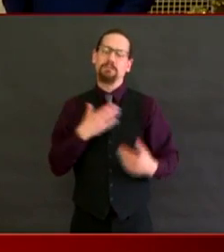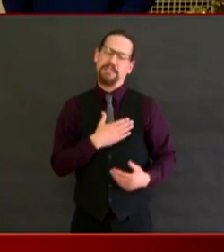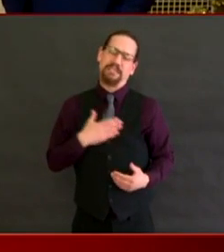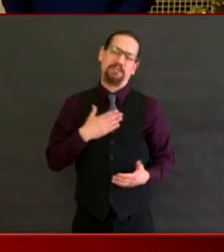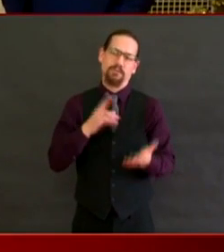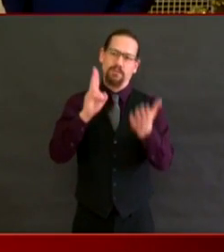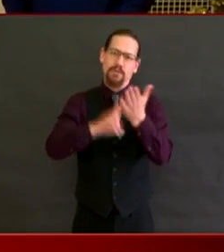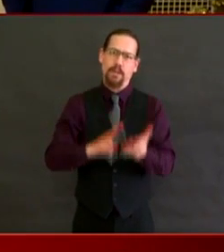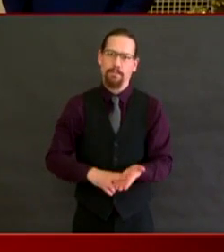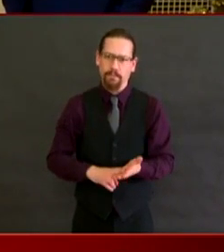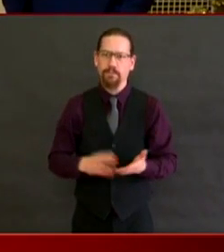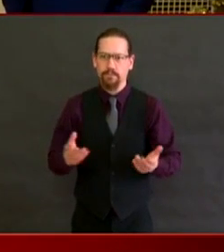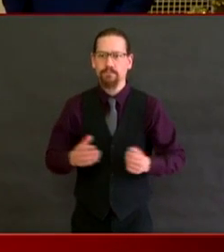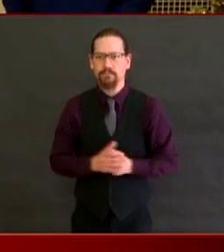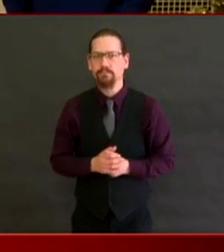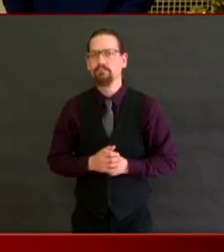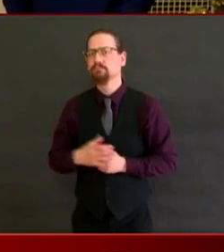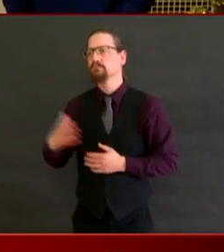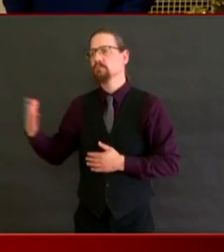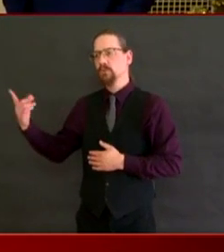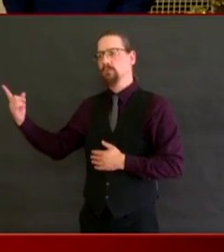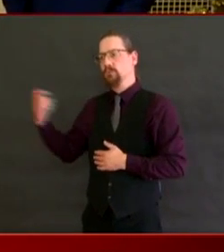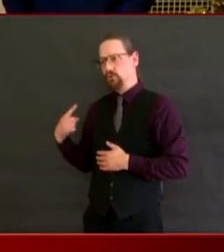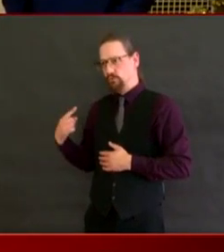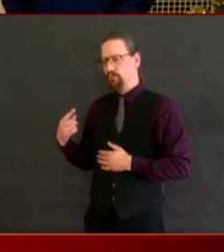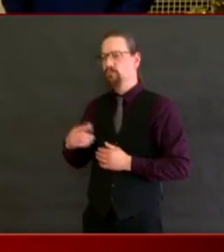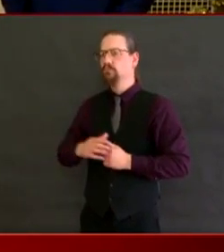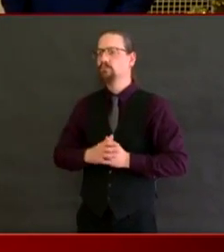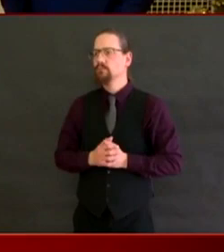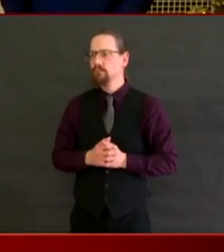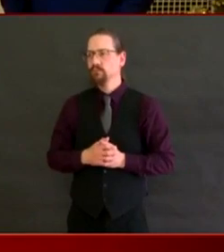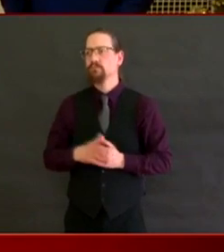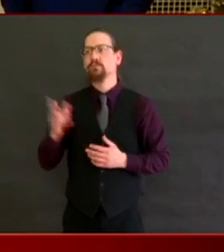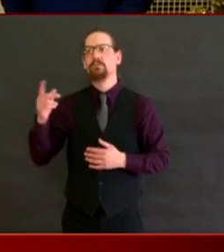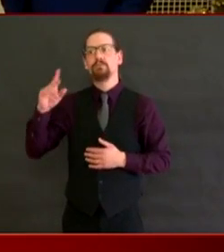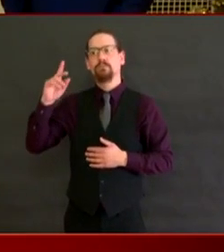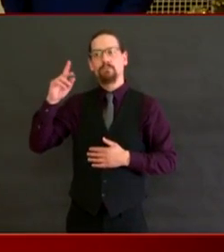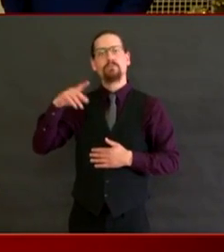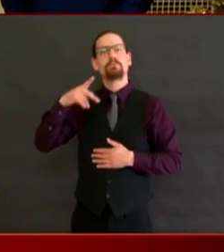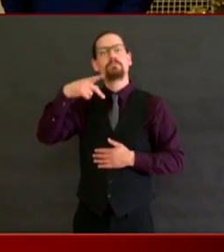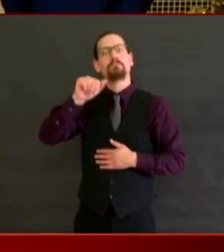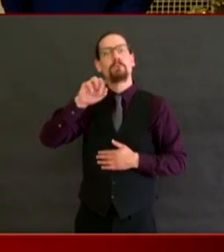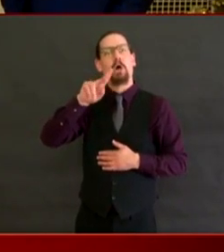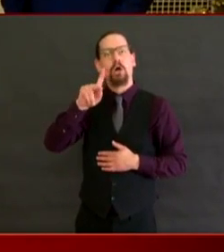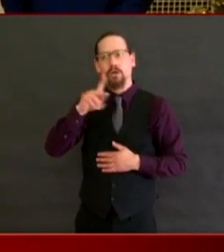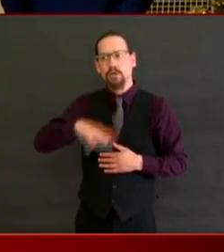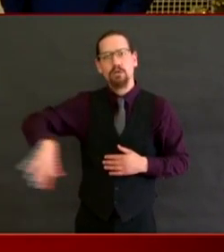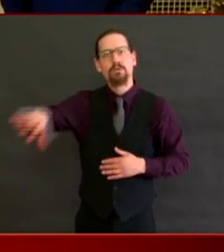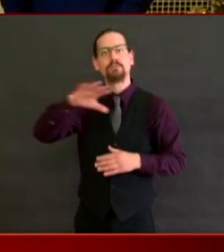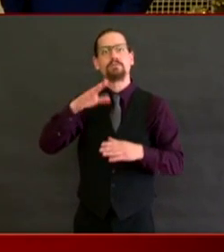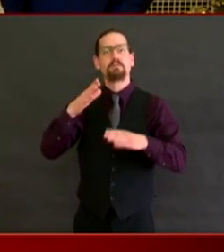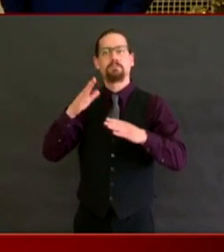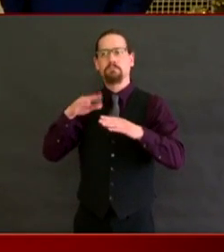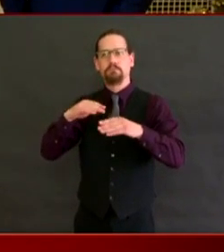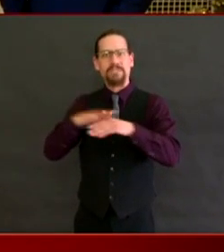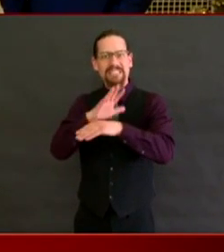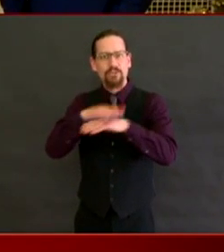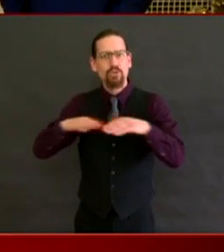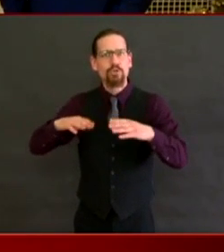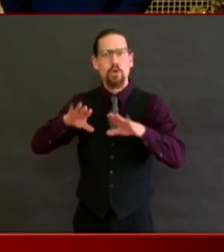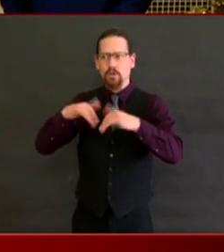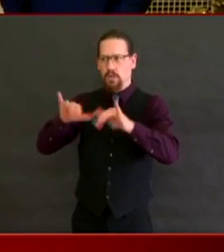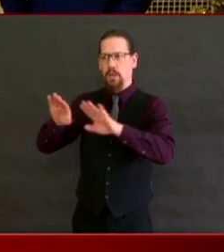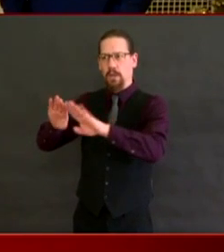centers are closed. Golf courses remain open. Some on social media say this is a class issue, that rich people golf. Your thoughts?